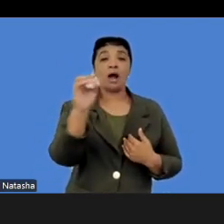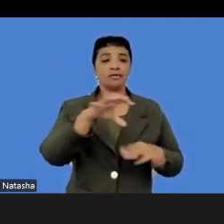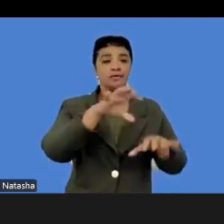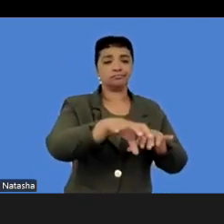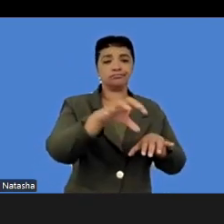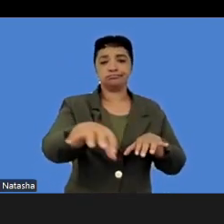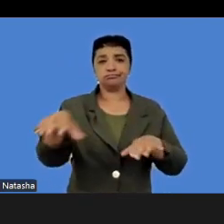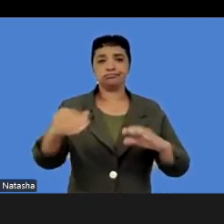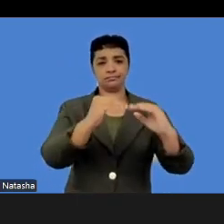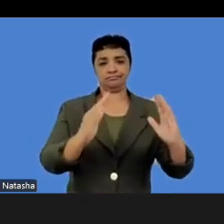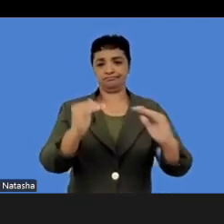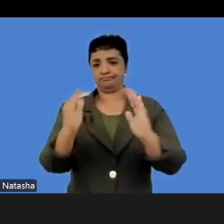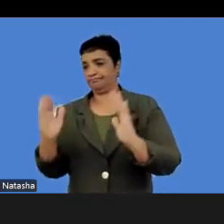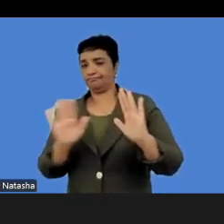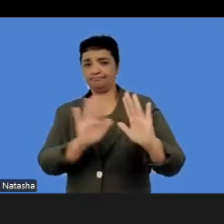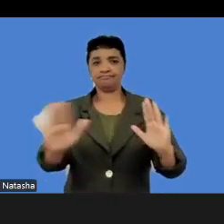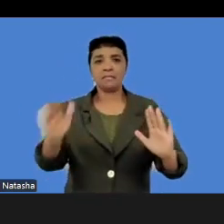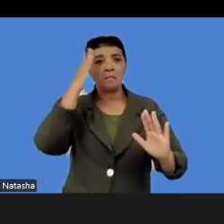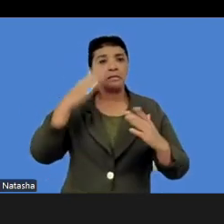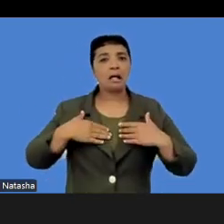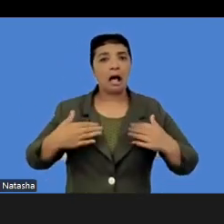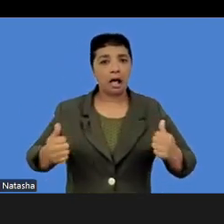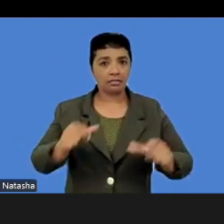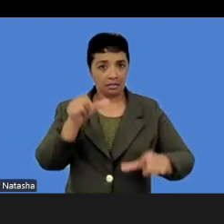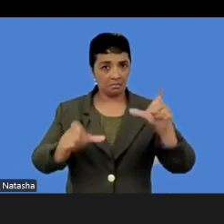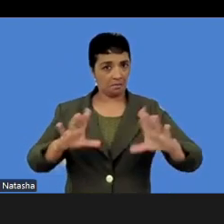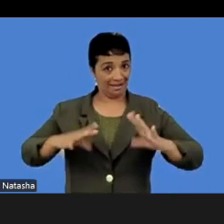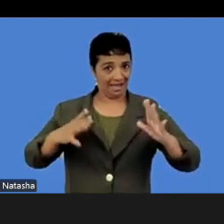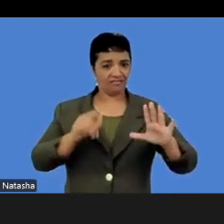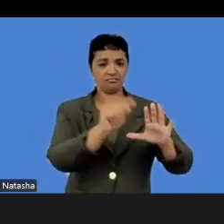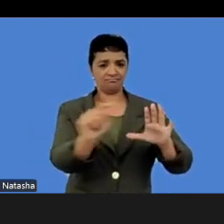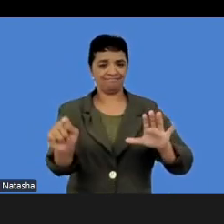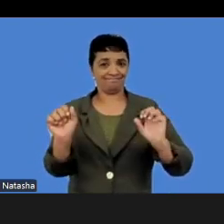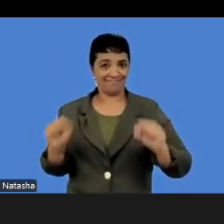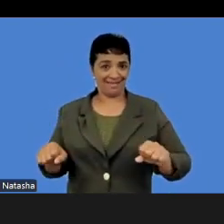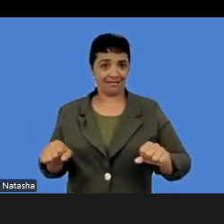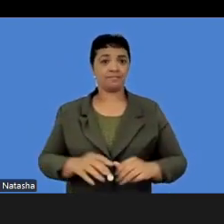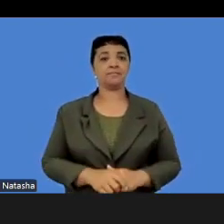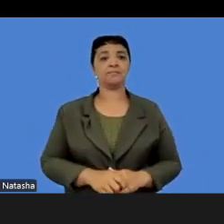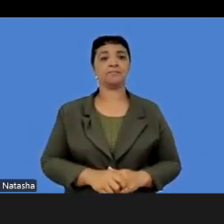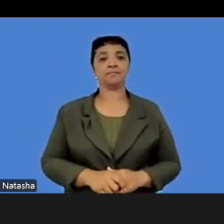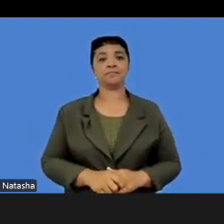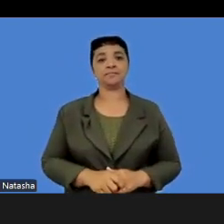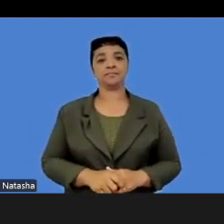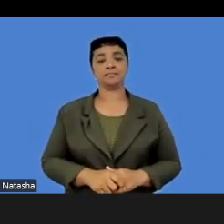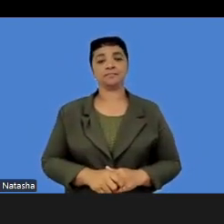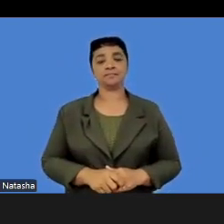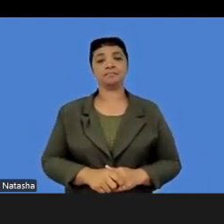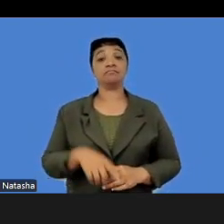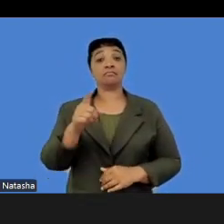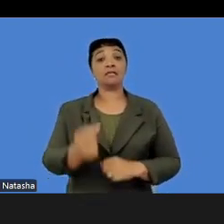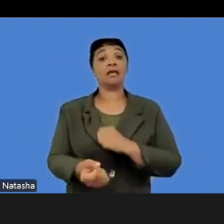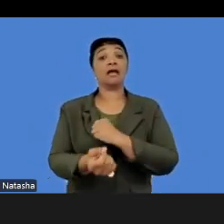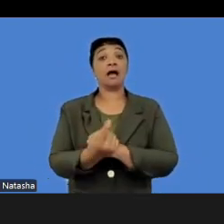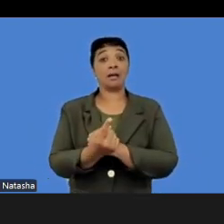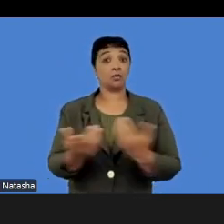health care patients in the Life Esidimeni facility. What the termination of this